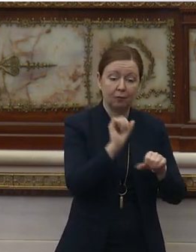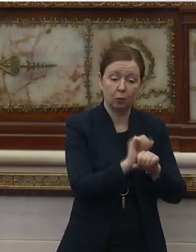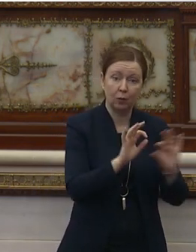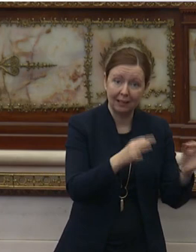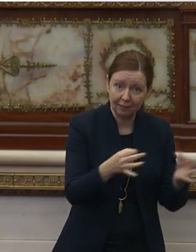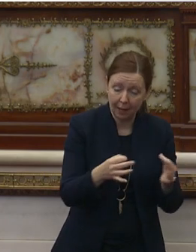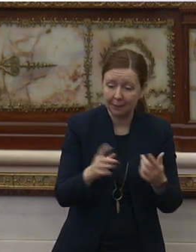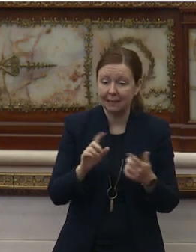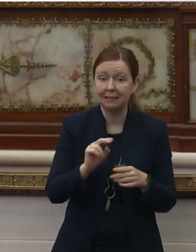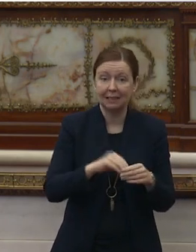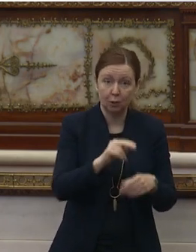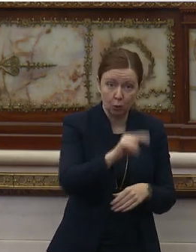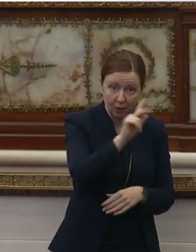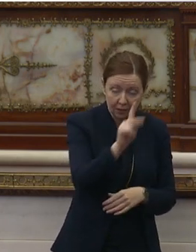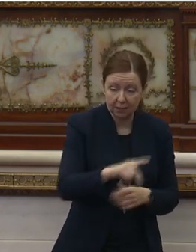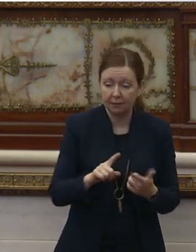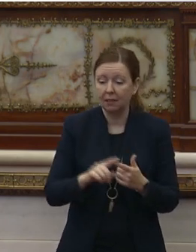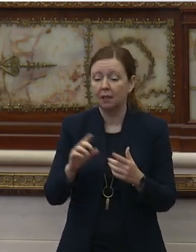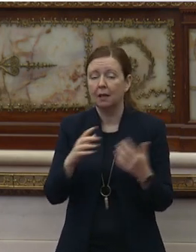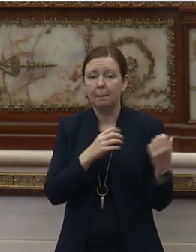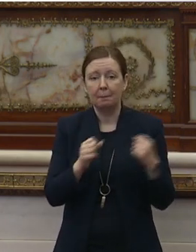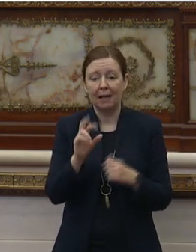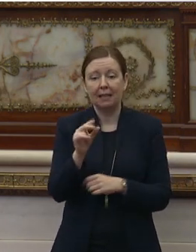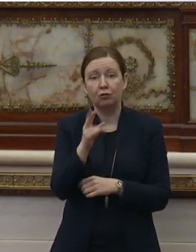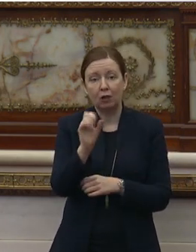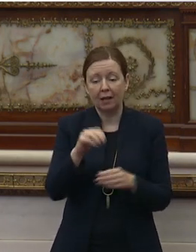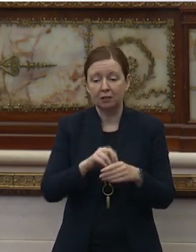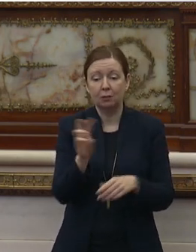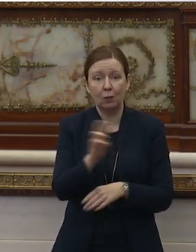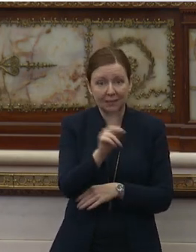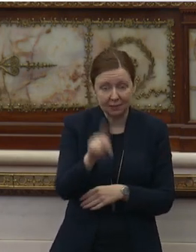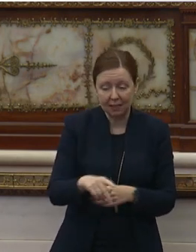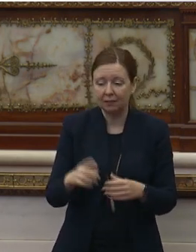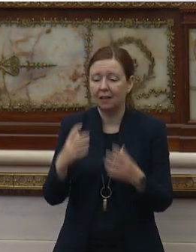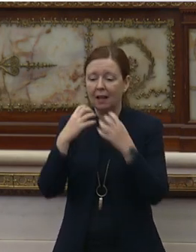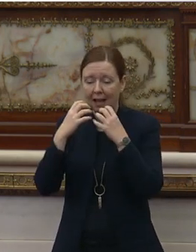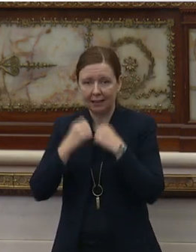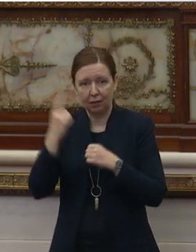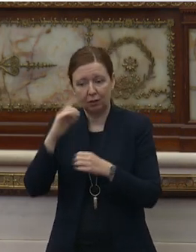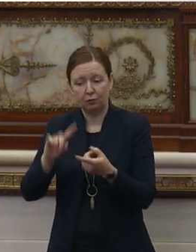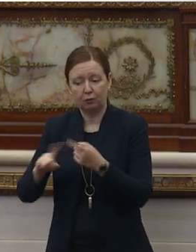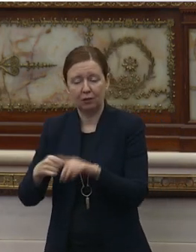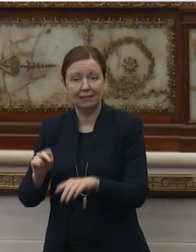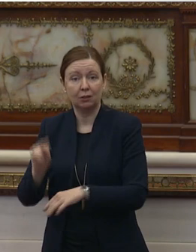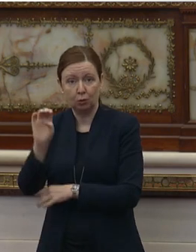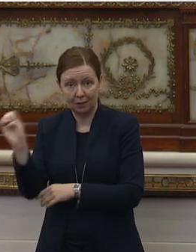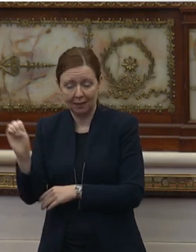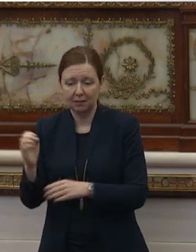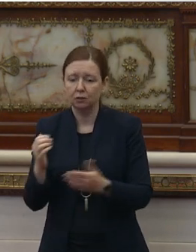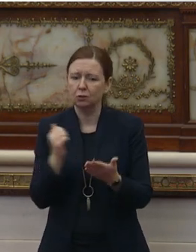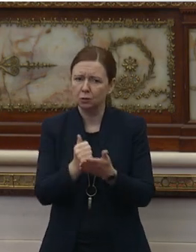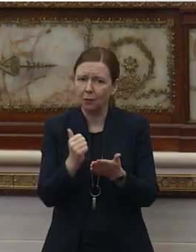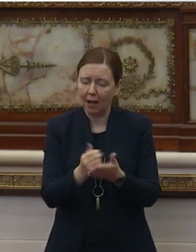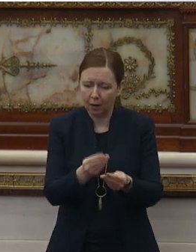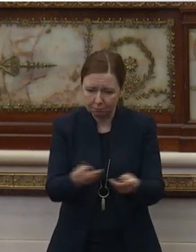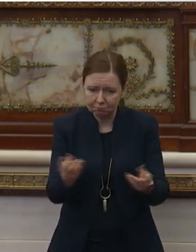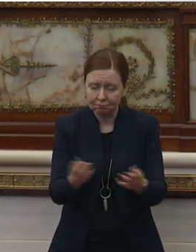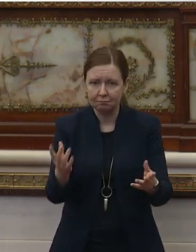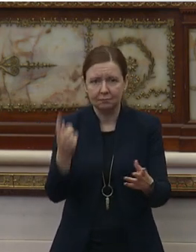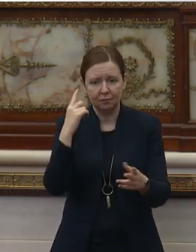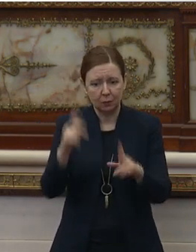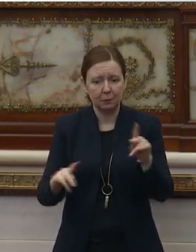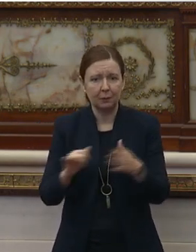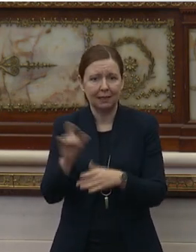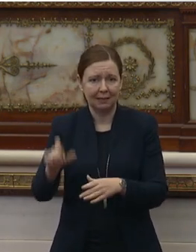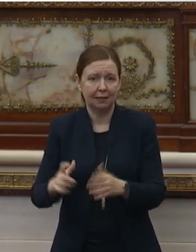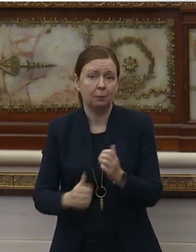North and North Philadelphia, Mighty Riders in West Philadelphia, and Caring for Friends in the Northeast to help bring some relief to people who need it right